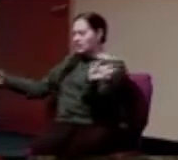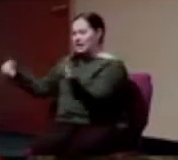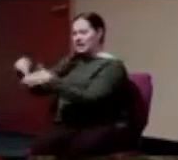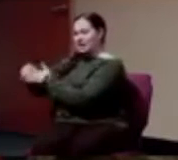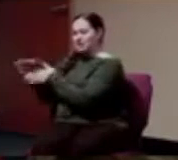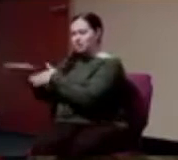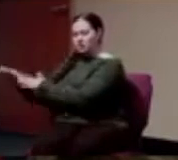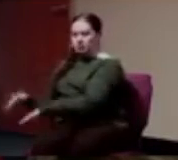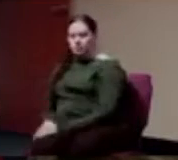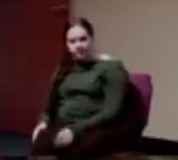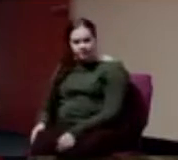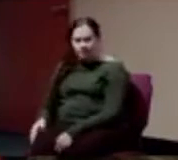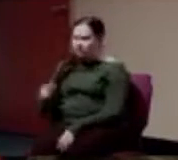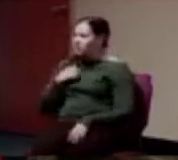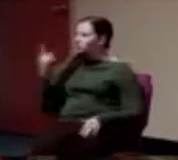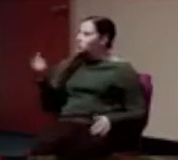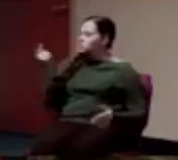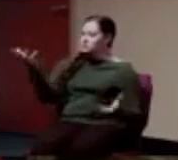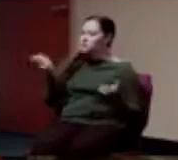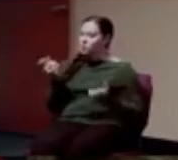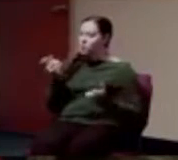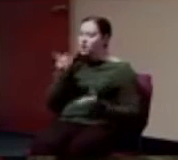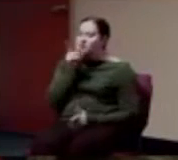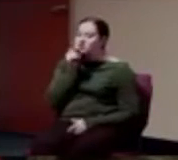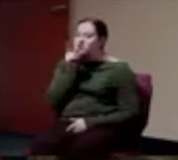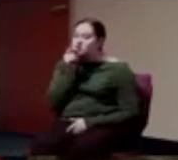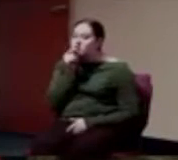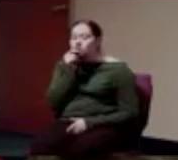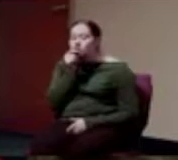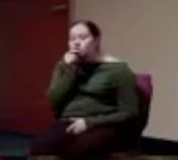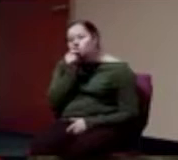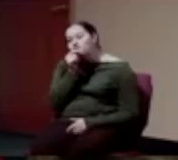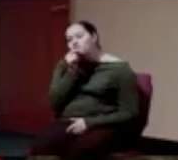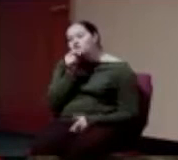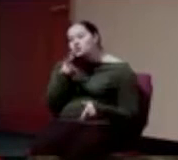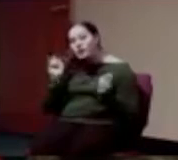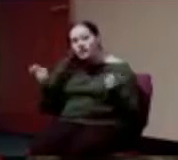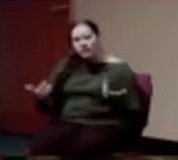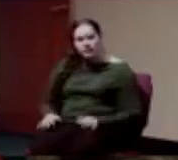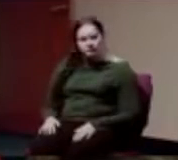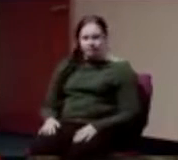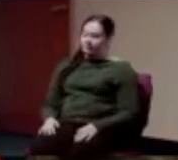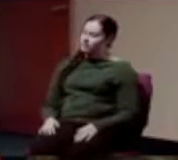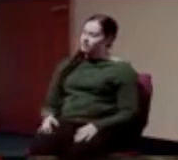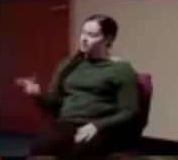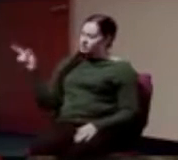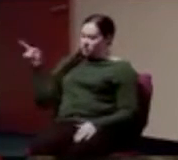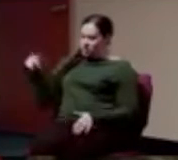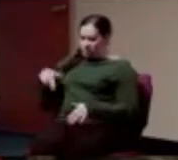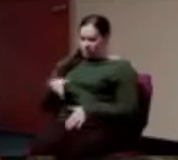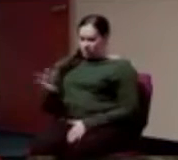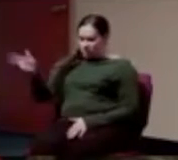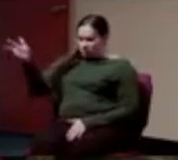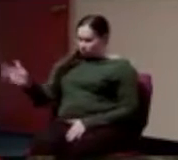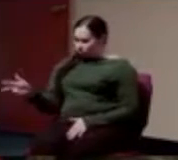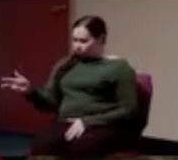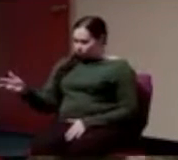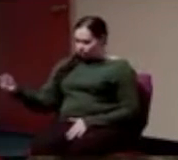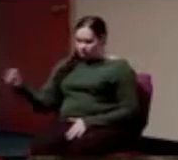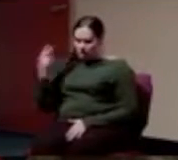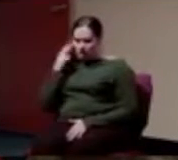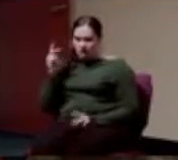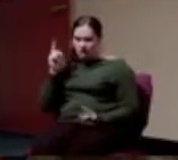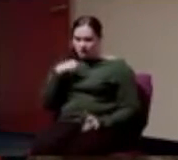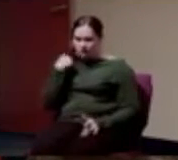some quick chicken, right? So, but the parking lot's empty. She decides she's going to go inside. She's going to try her luck there. And my goodness, her face